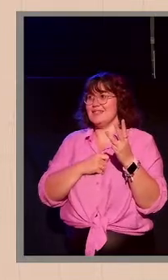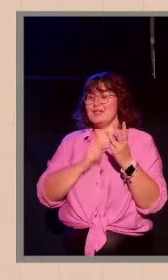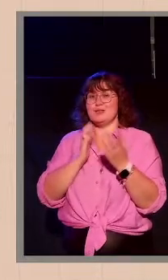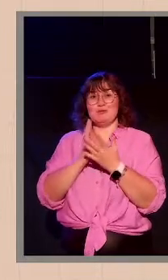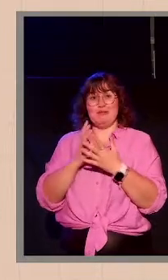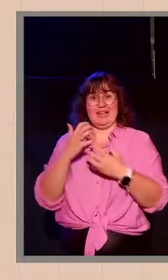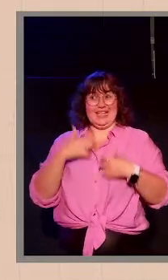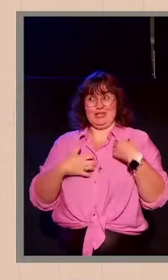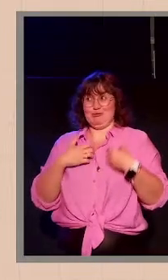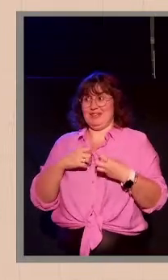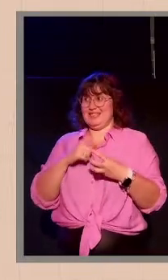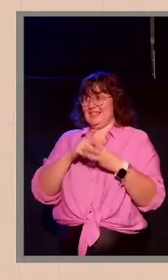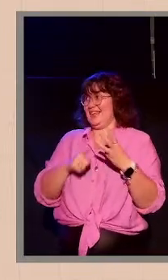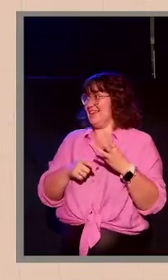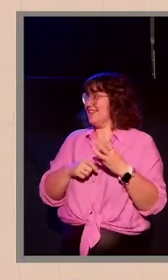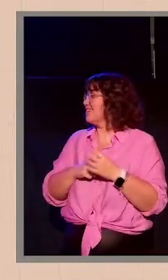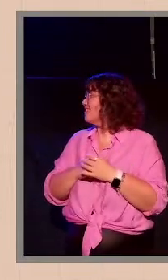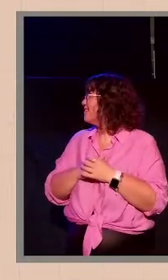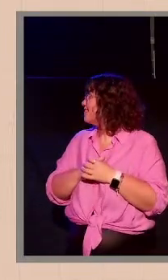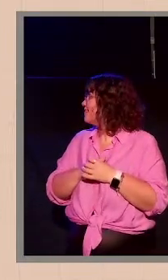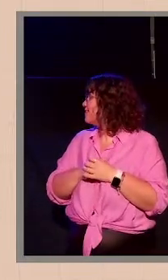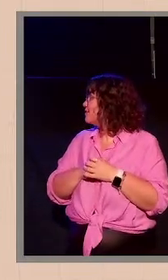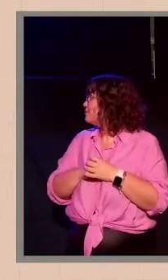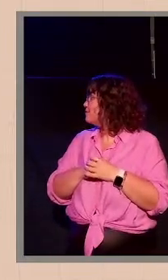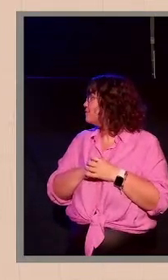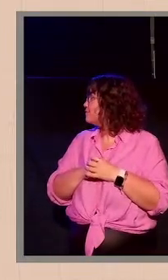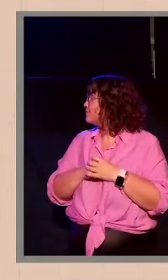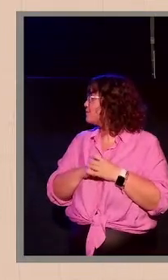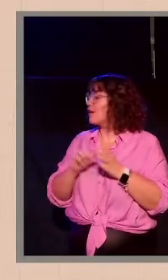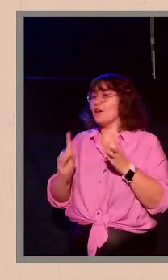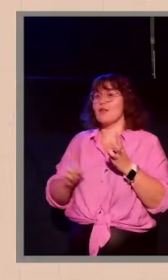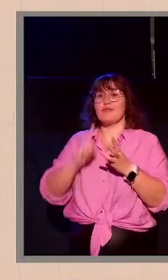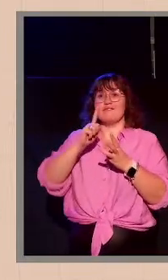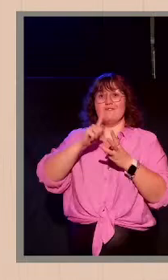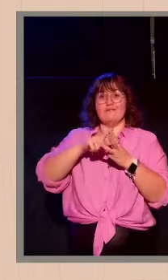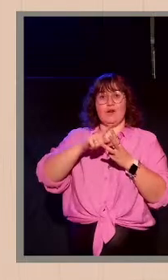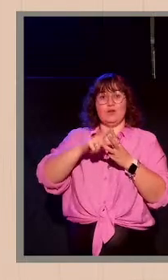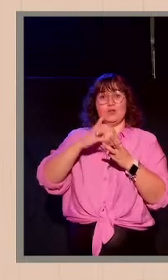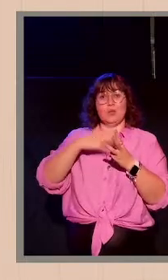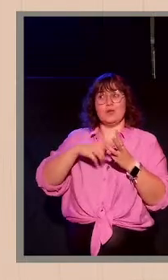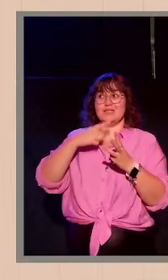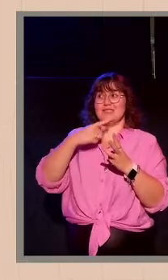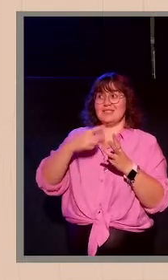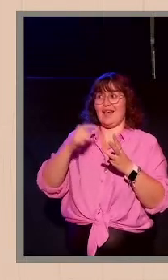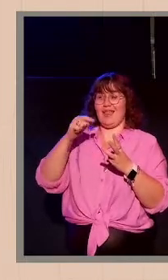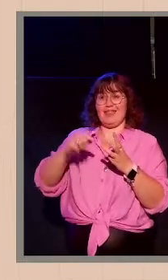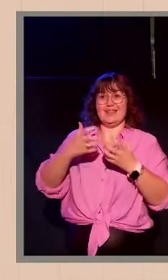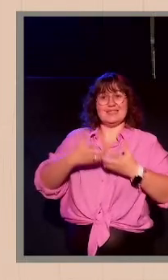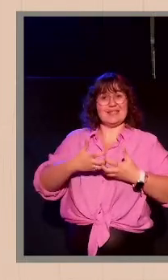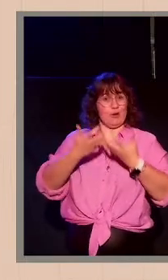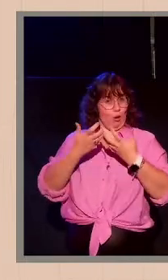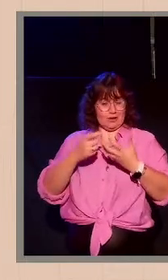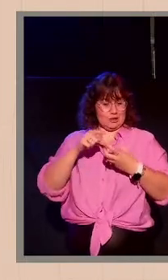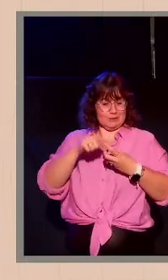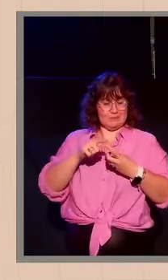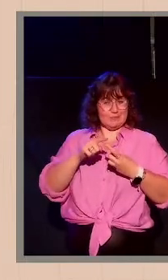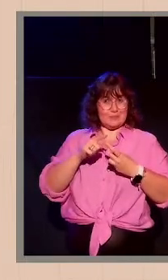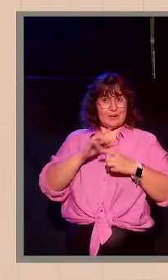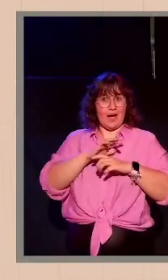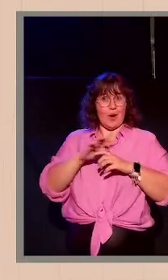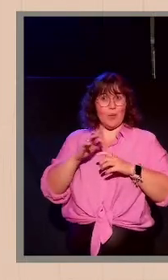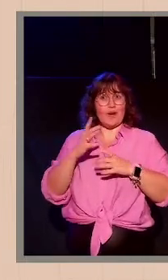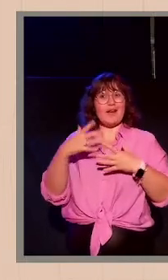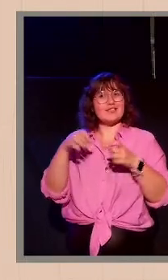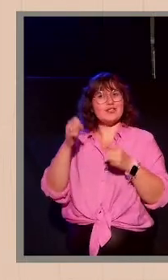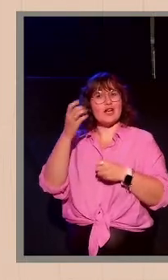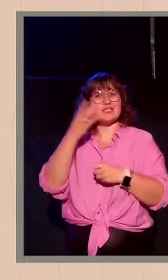think. So the first thing to say about this technology is I didn't really think about this when I started using